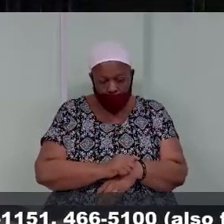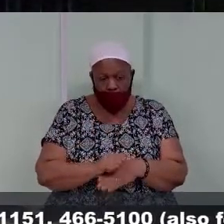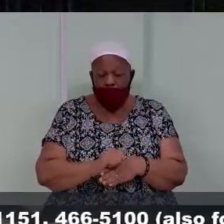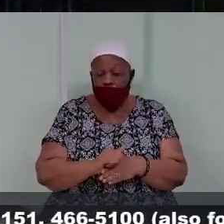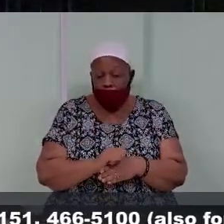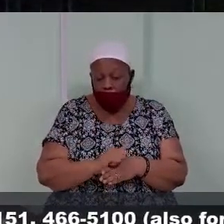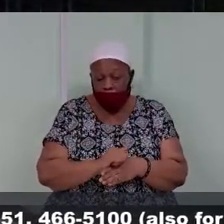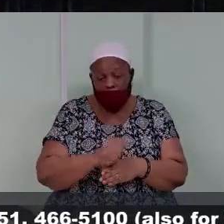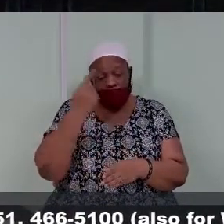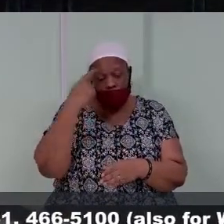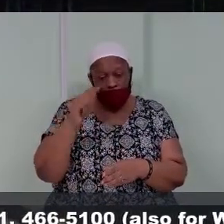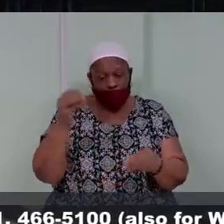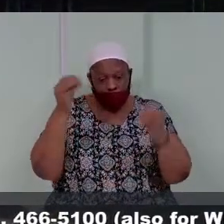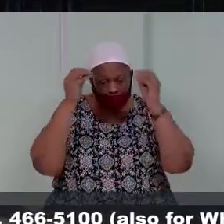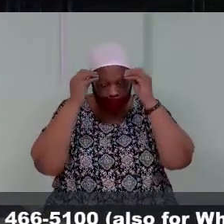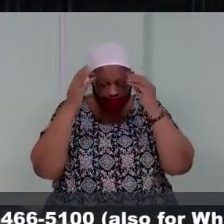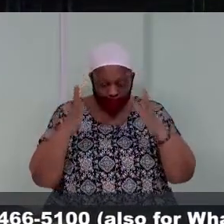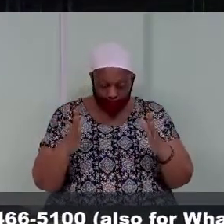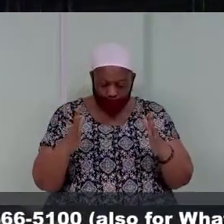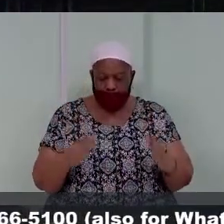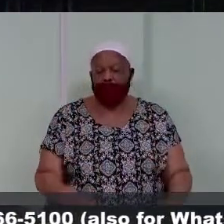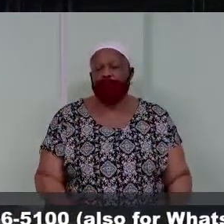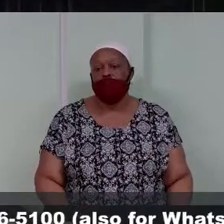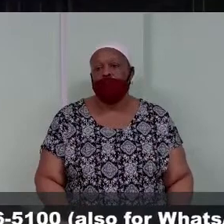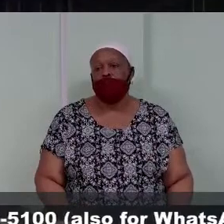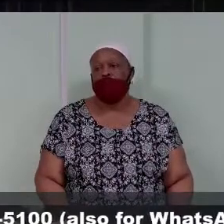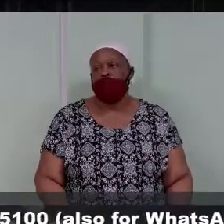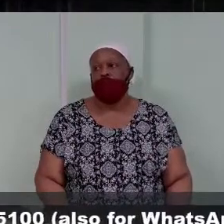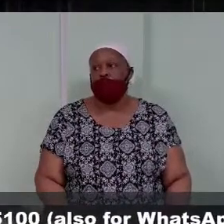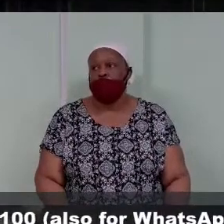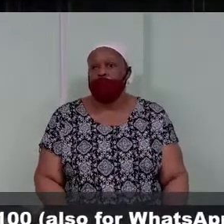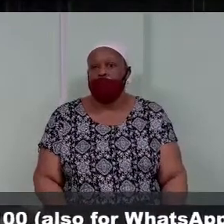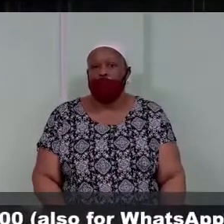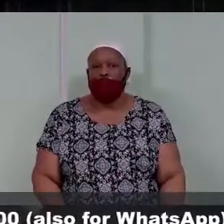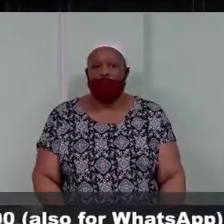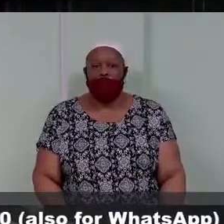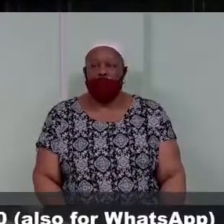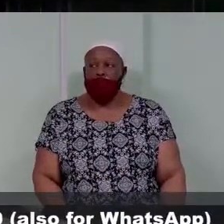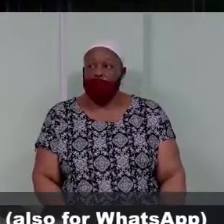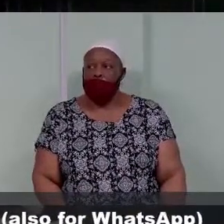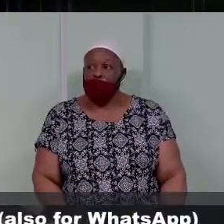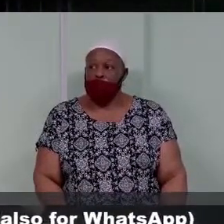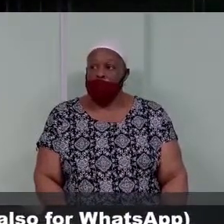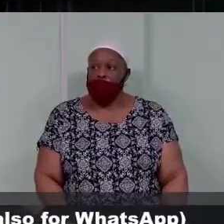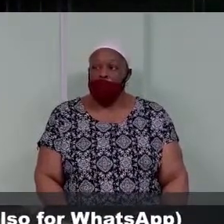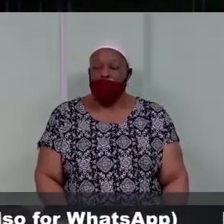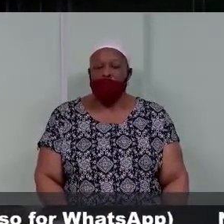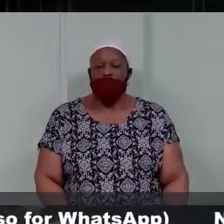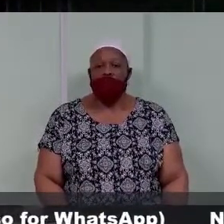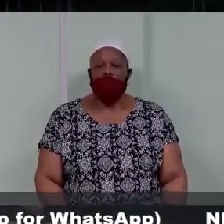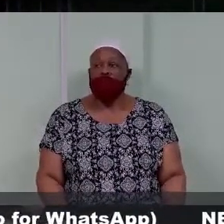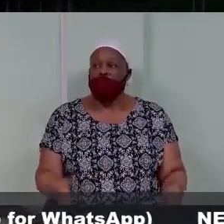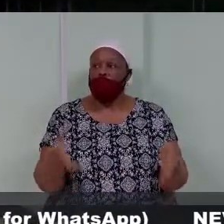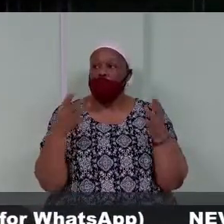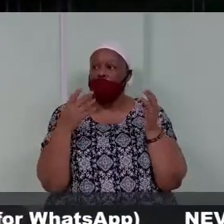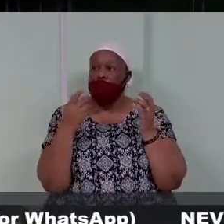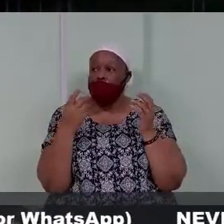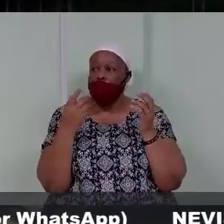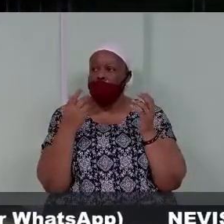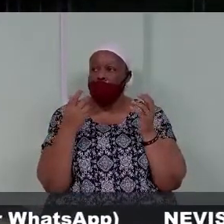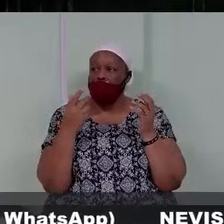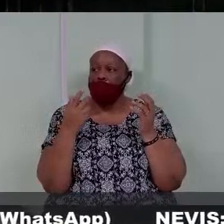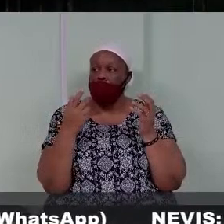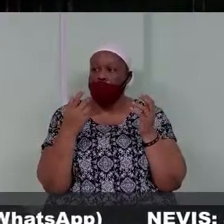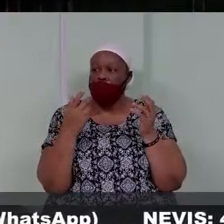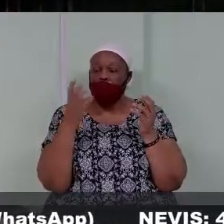A message to all early childhood care providers as it relates to minimum standards.